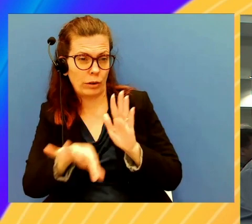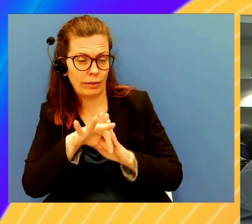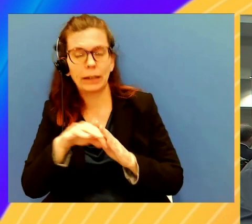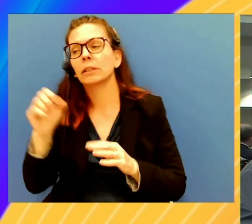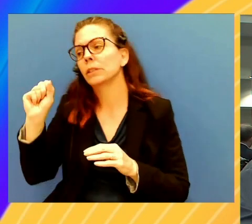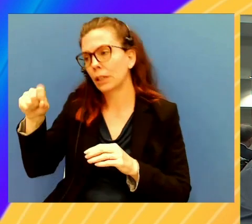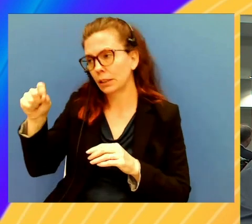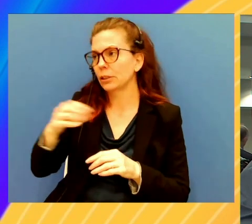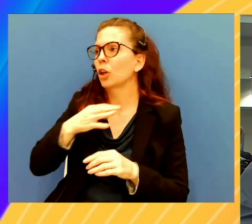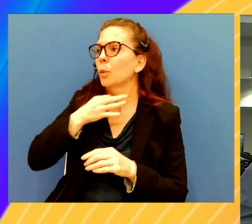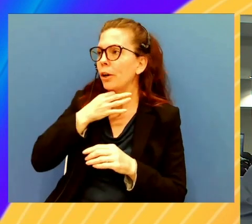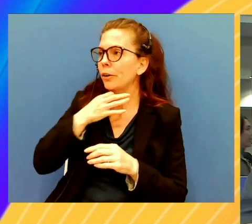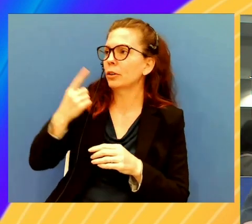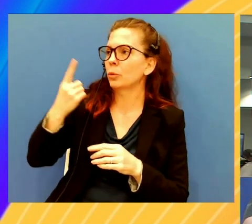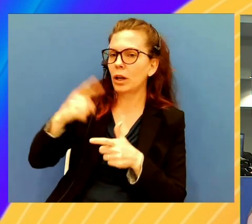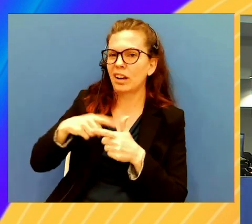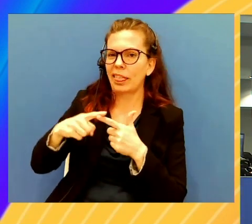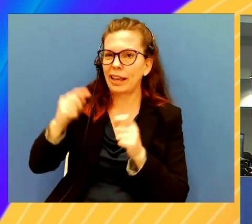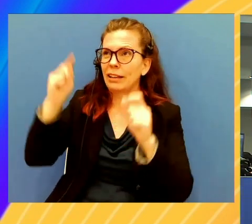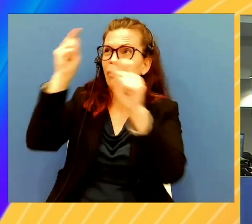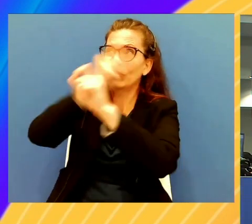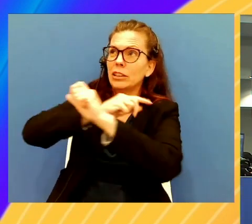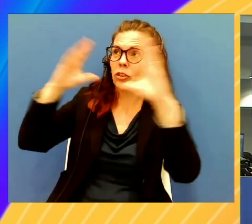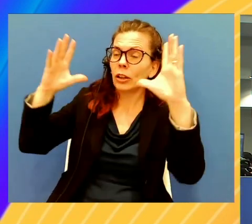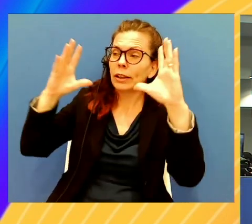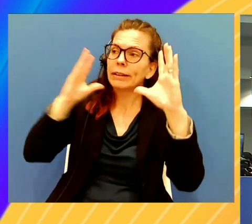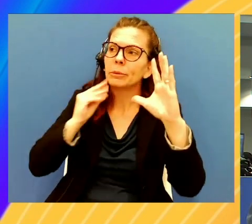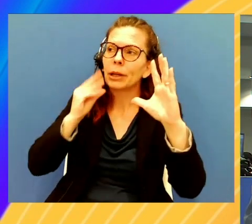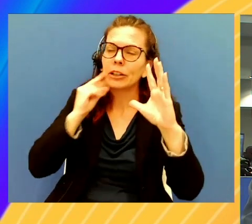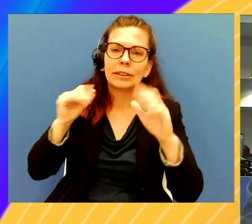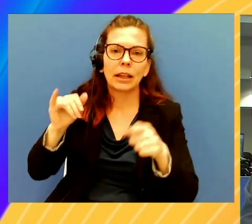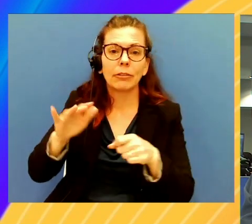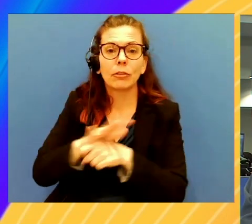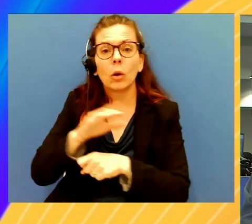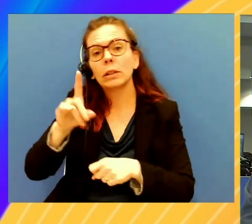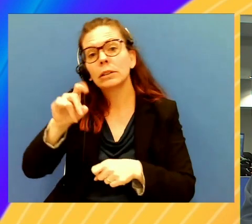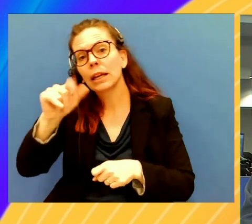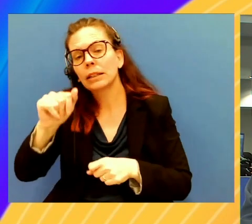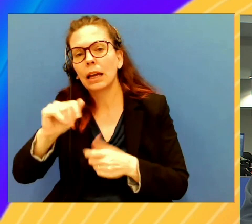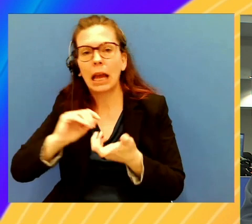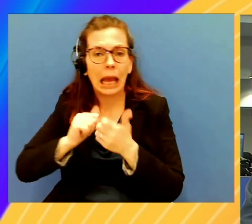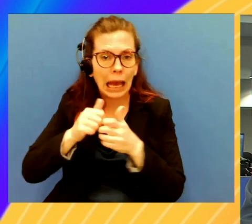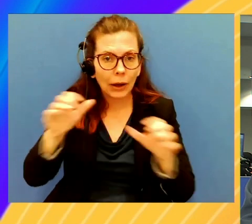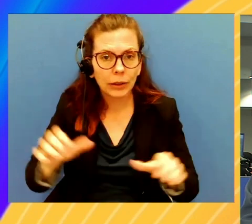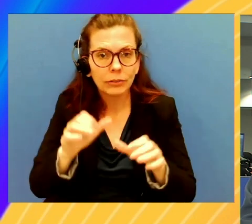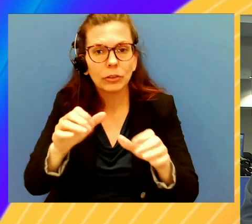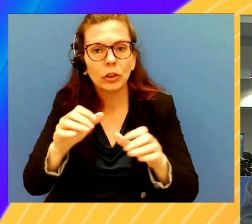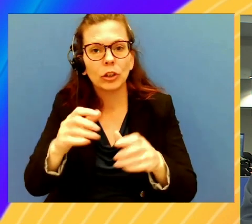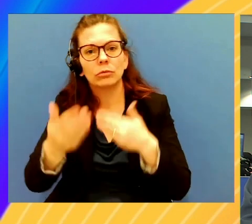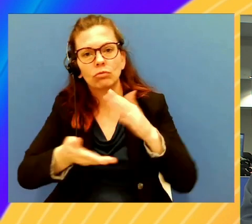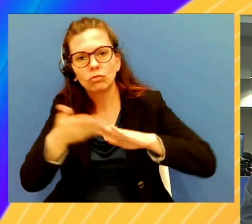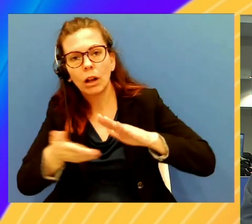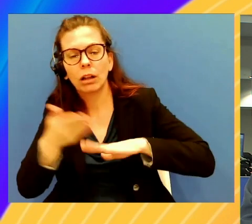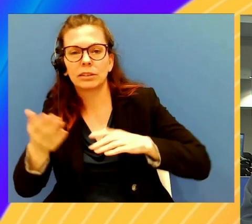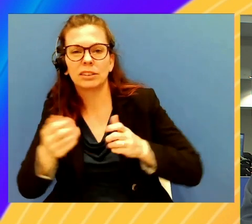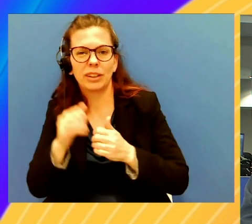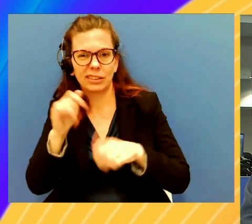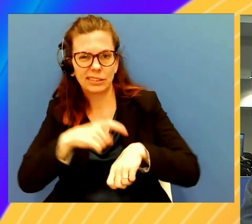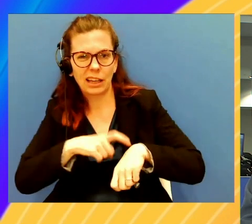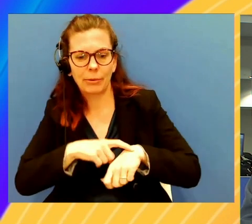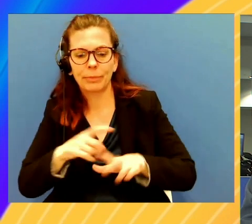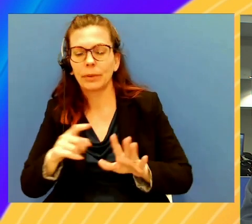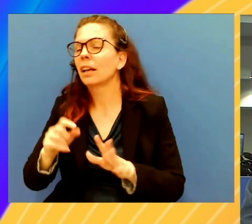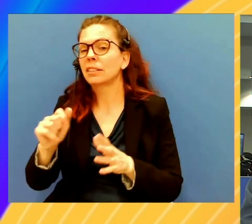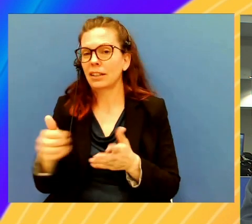then visually experiencing the whole data as to like how the performance was over a period of time. That's another thing that we're